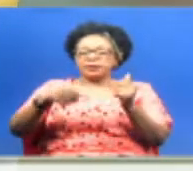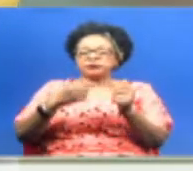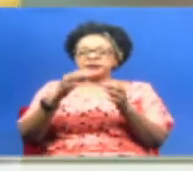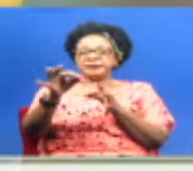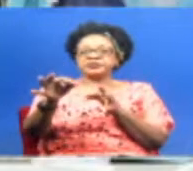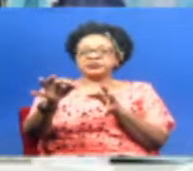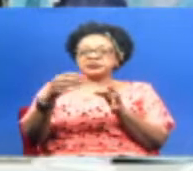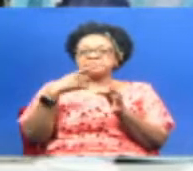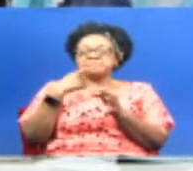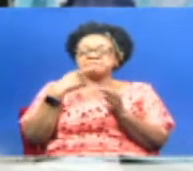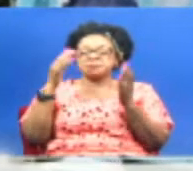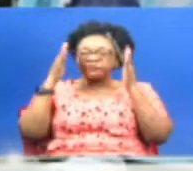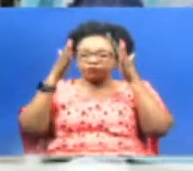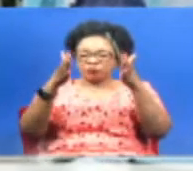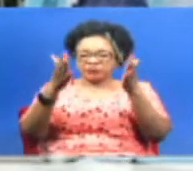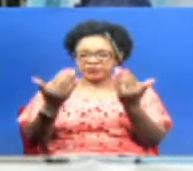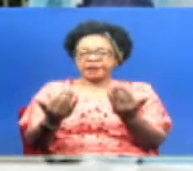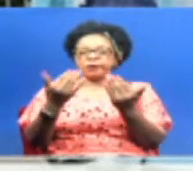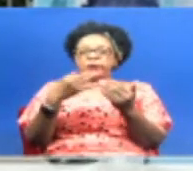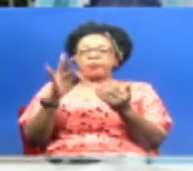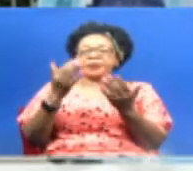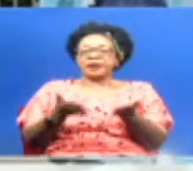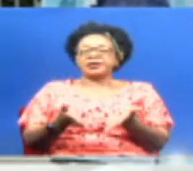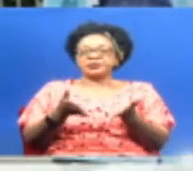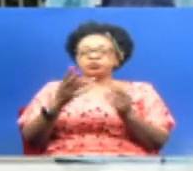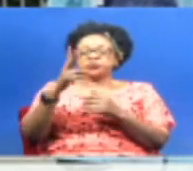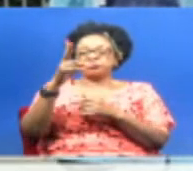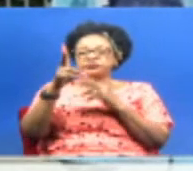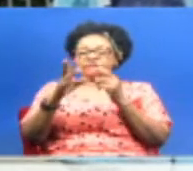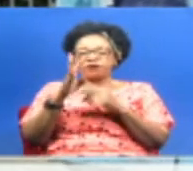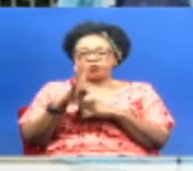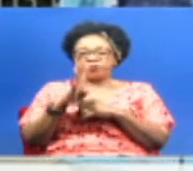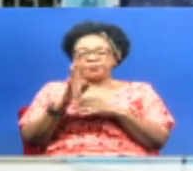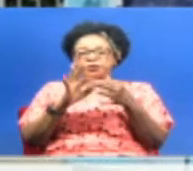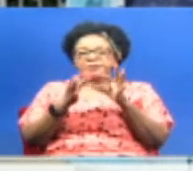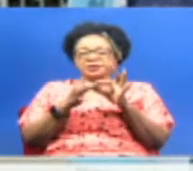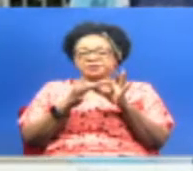says her focus is now on the Paris 2024 Olympics.